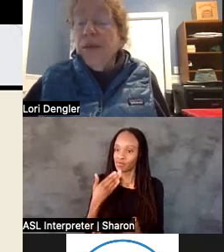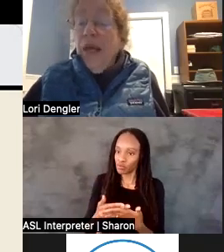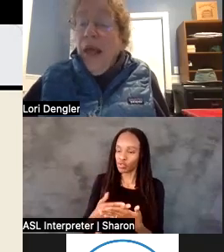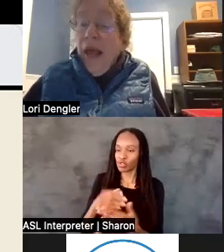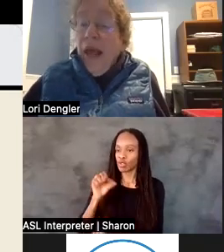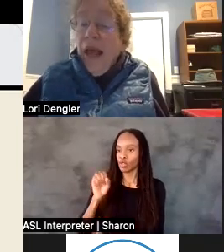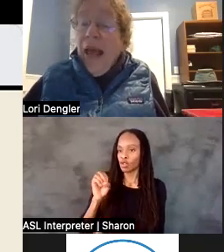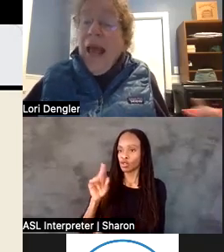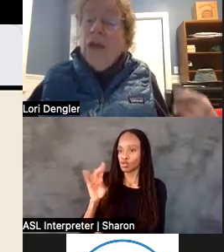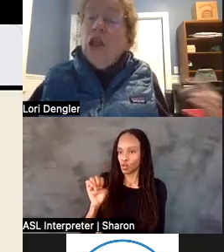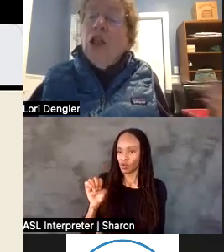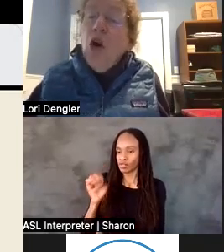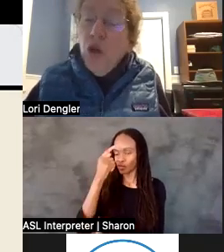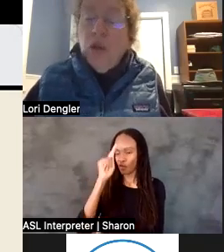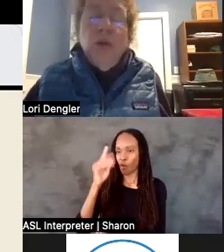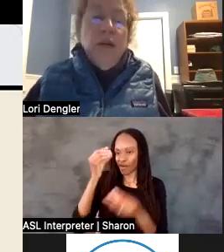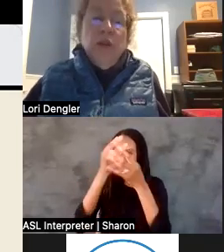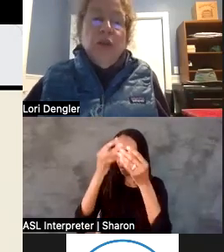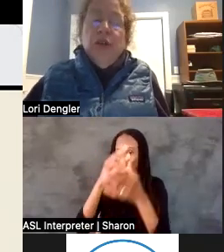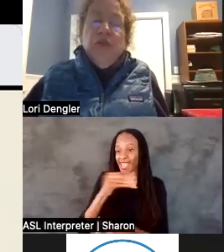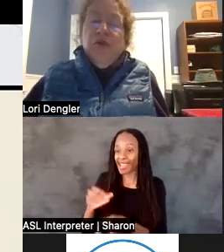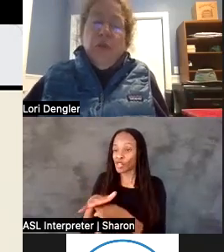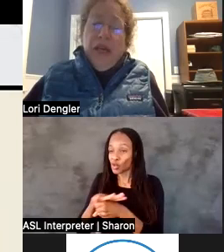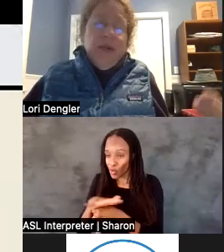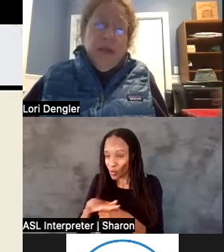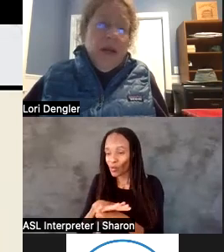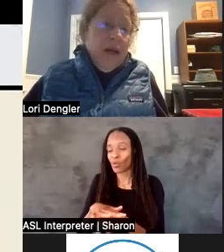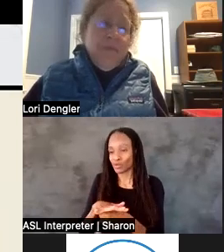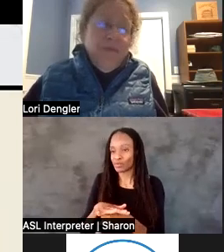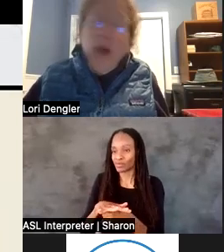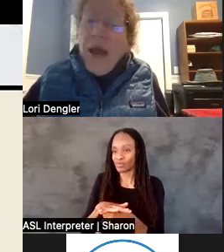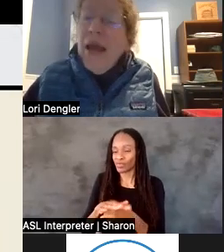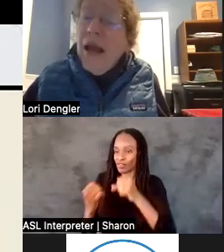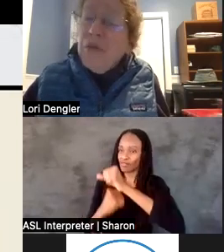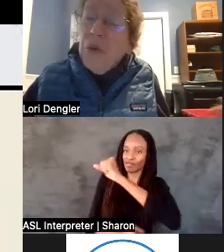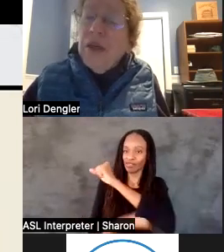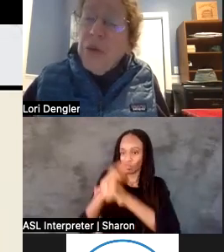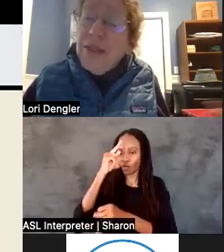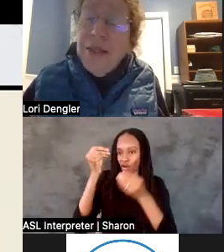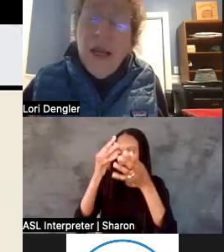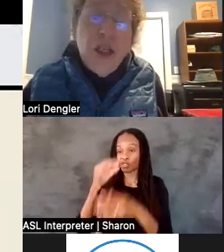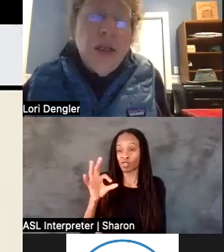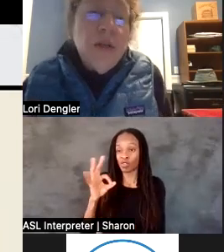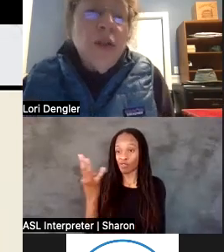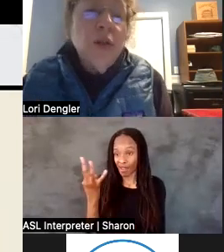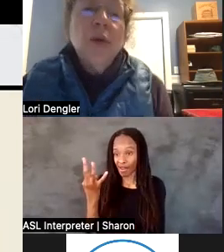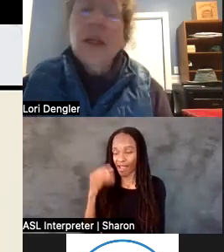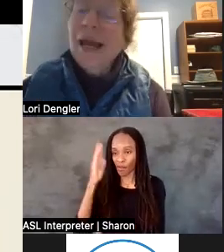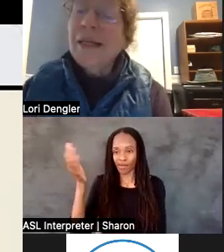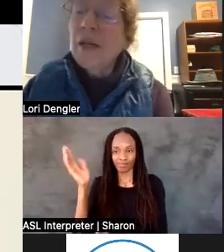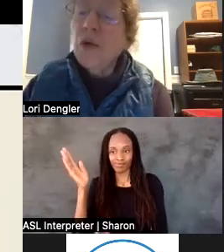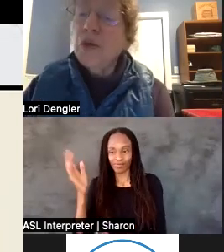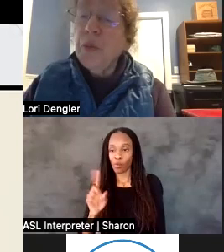information and a local credible source of information. Friday, I'm doing a presentation to